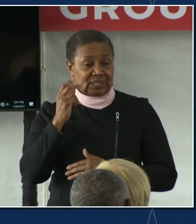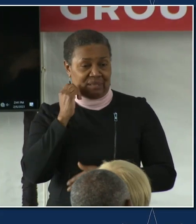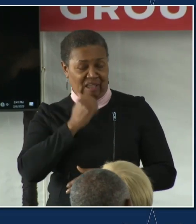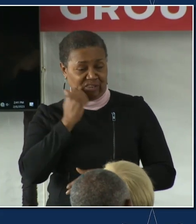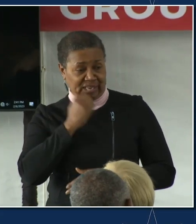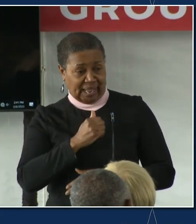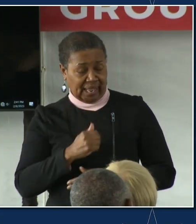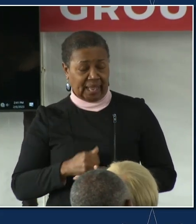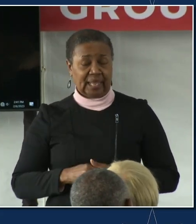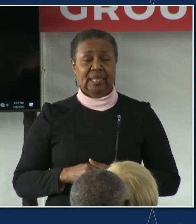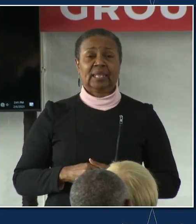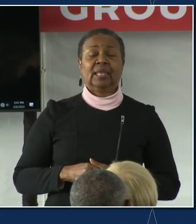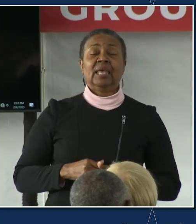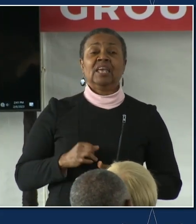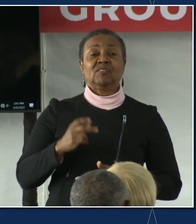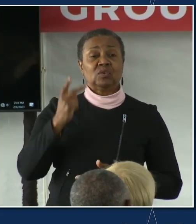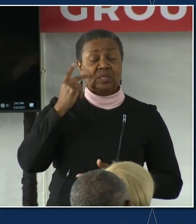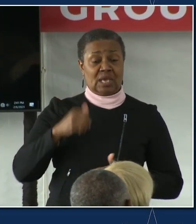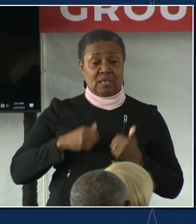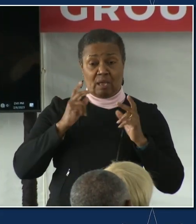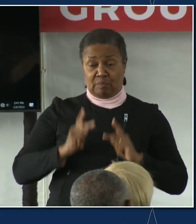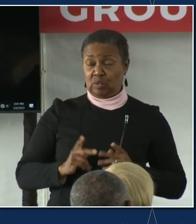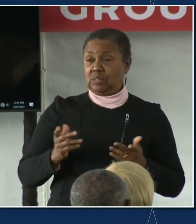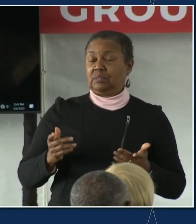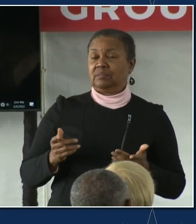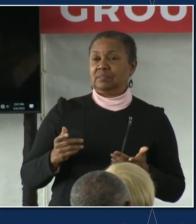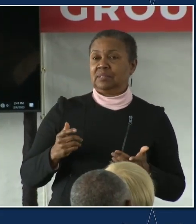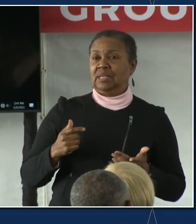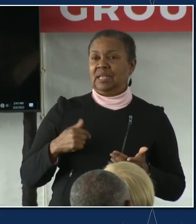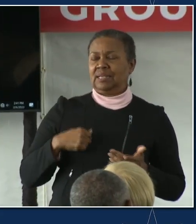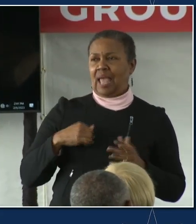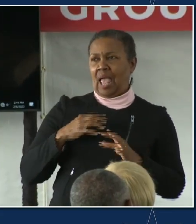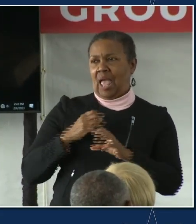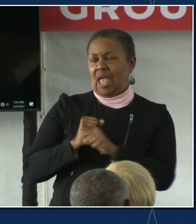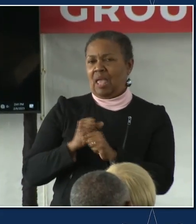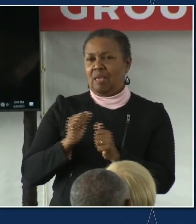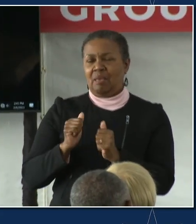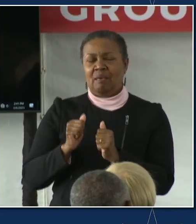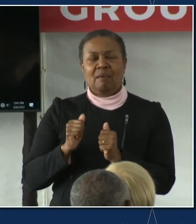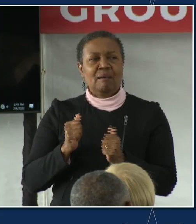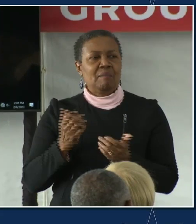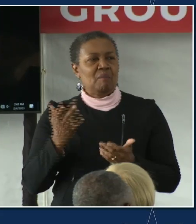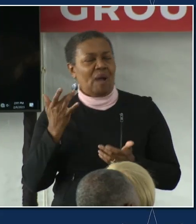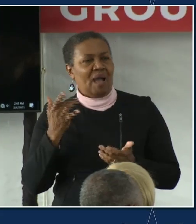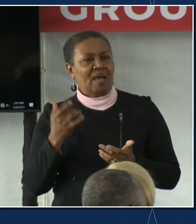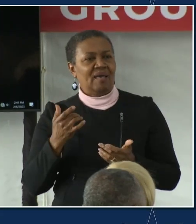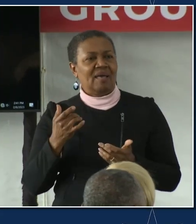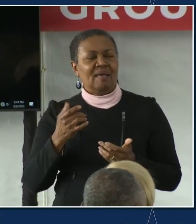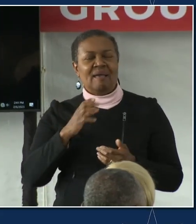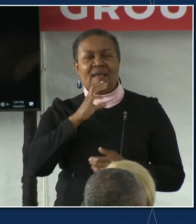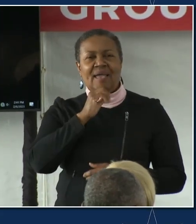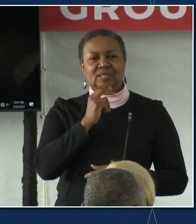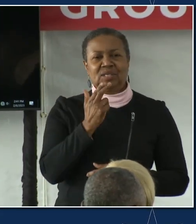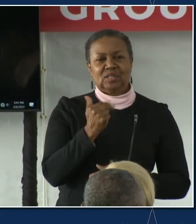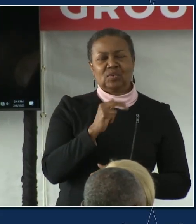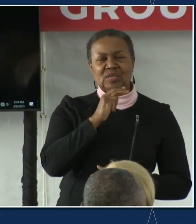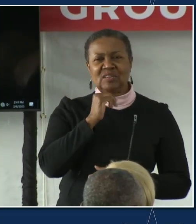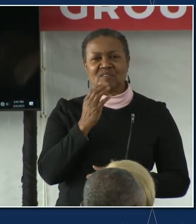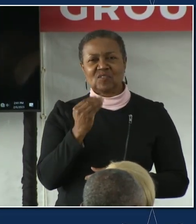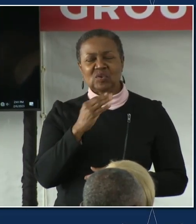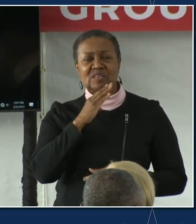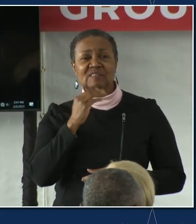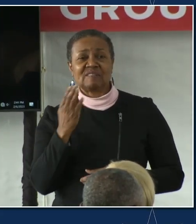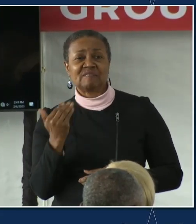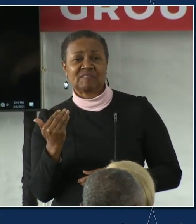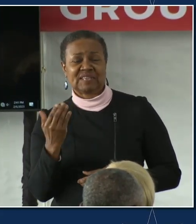day. If you see a young person, and I get fascinated by it, Madam Mayor, that they're 13, 14, 15, 16 years